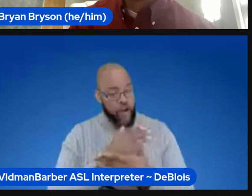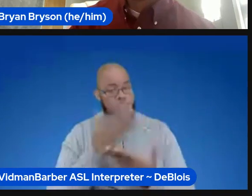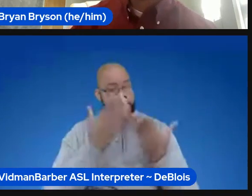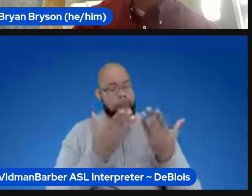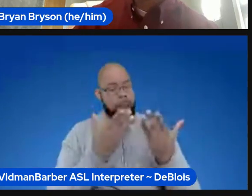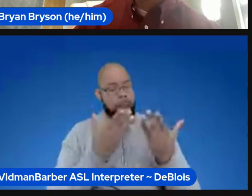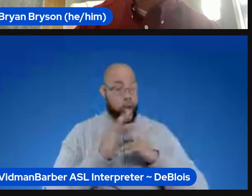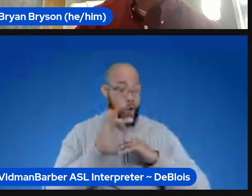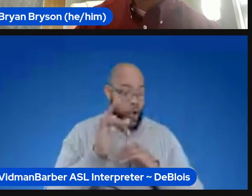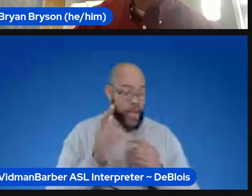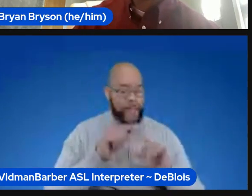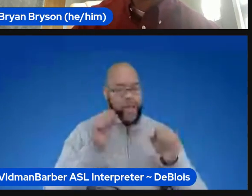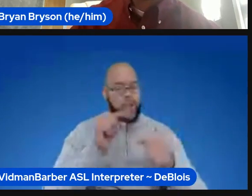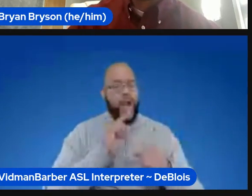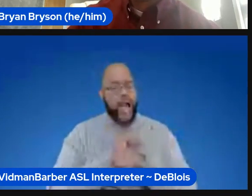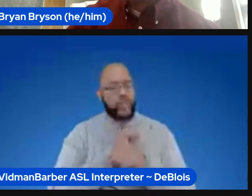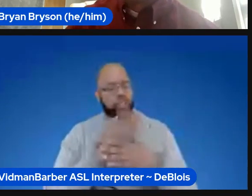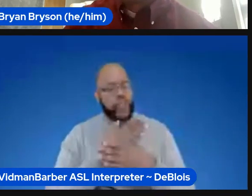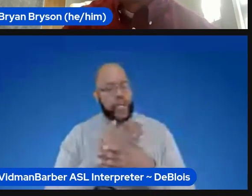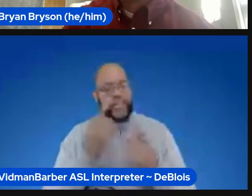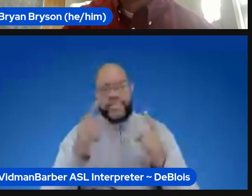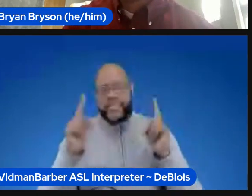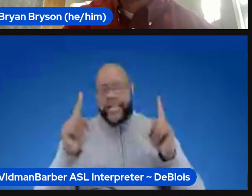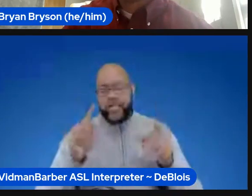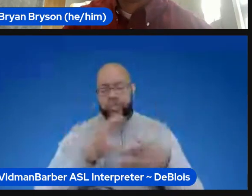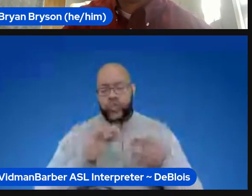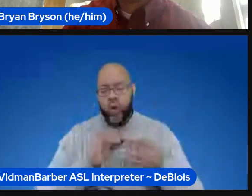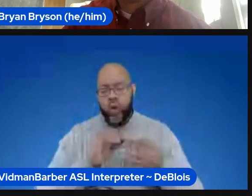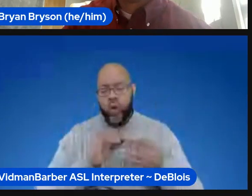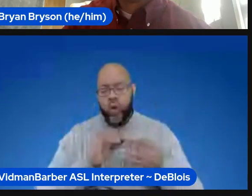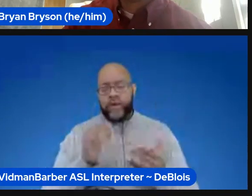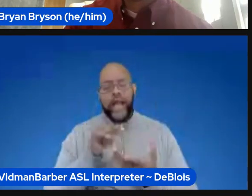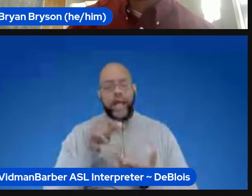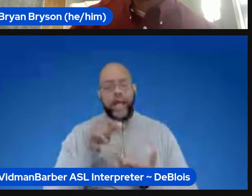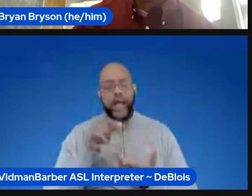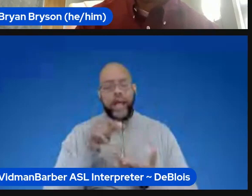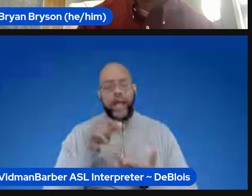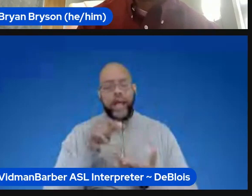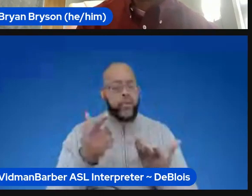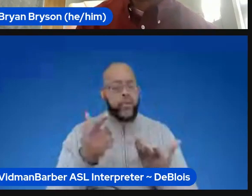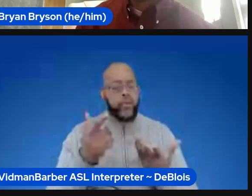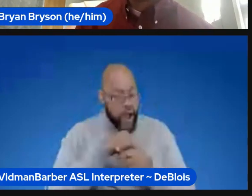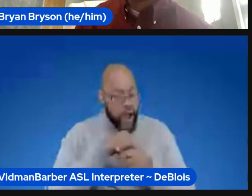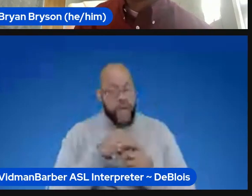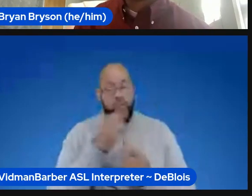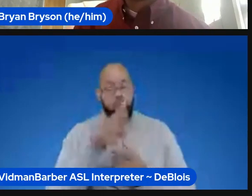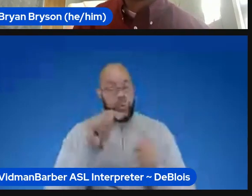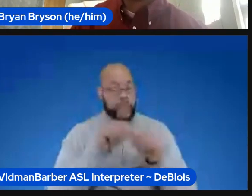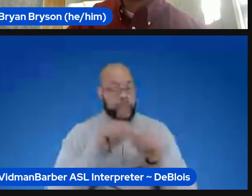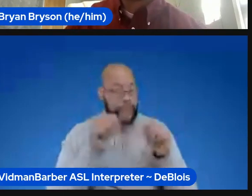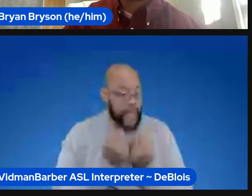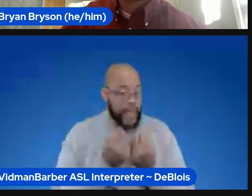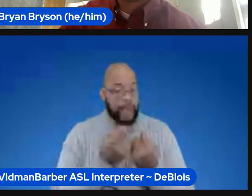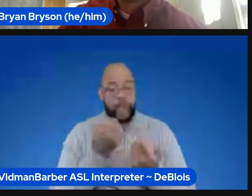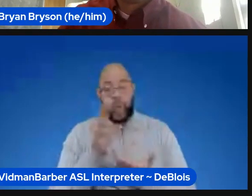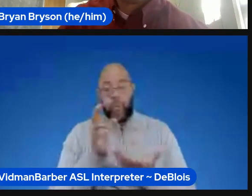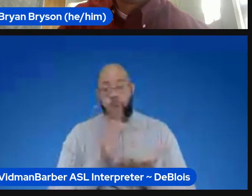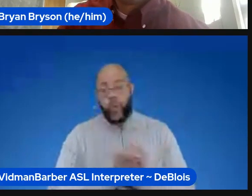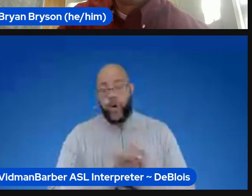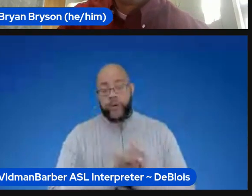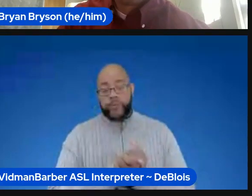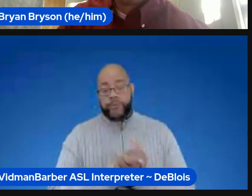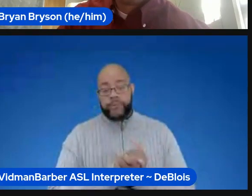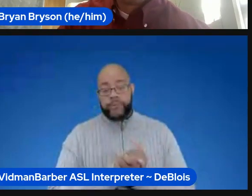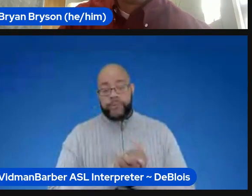early, but can you actually share a success story where you've been able, or your teams, or some